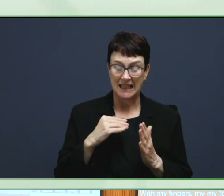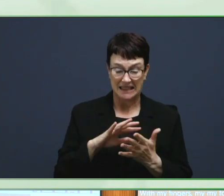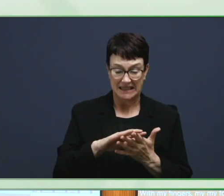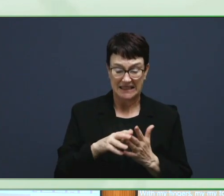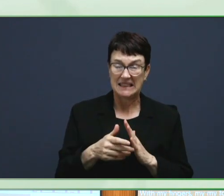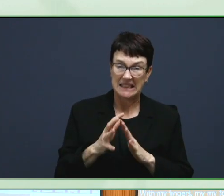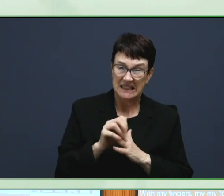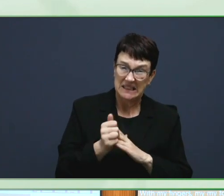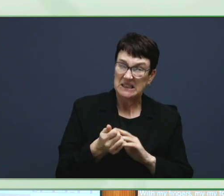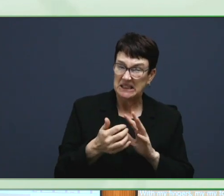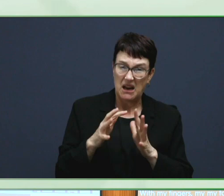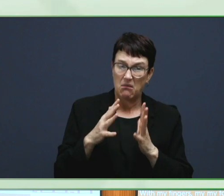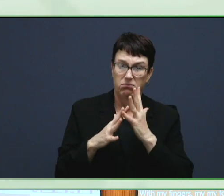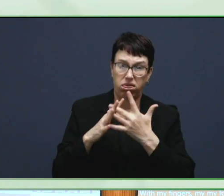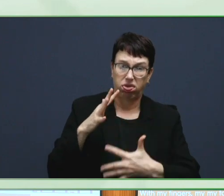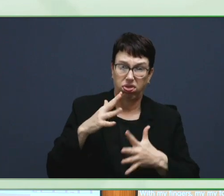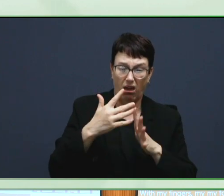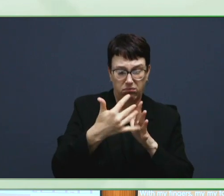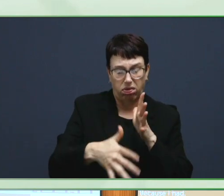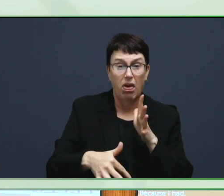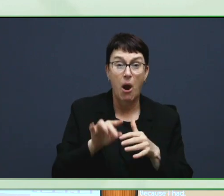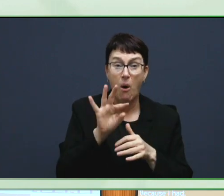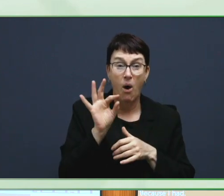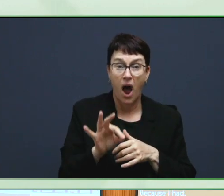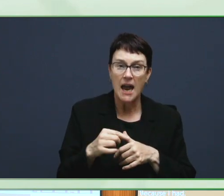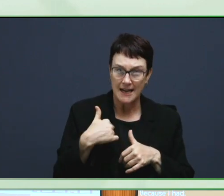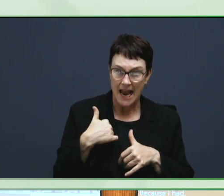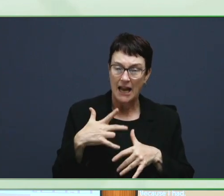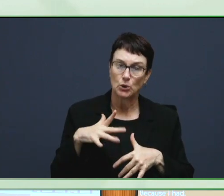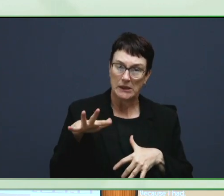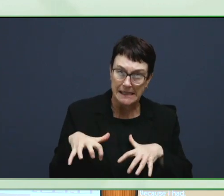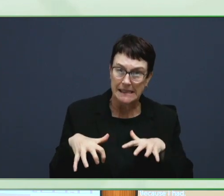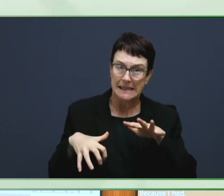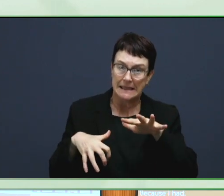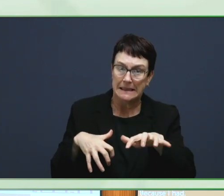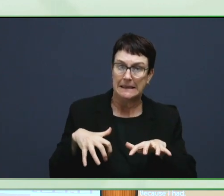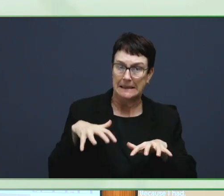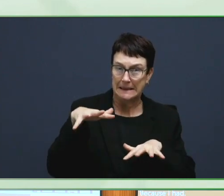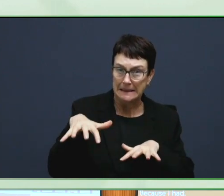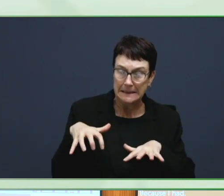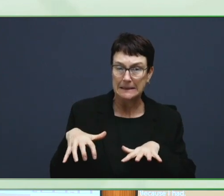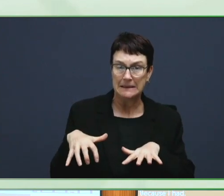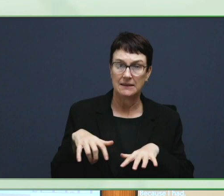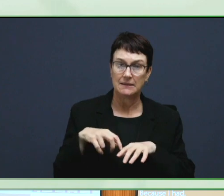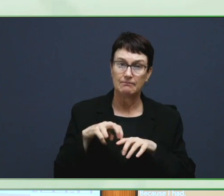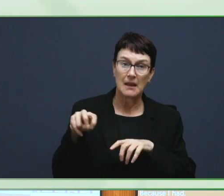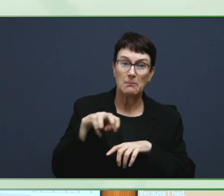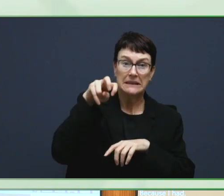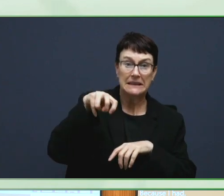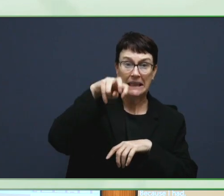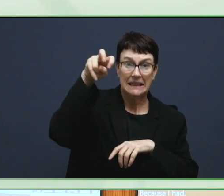to walk and to upstairs